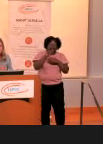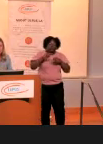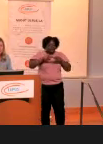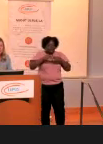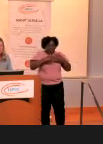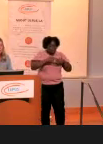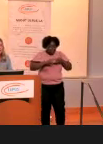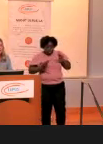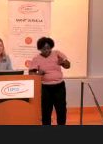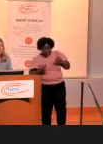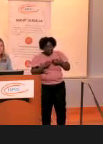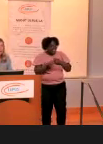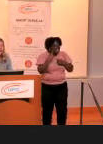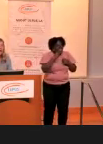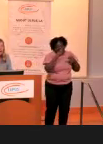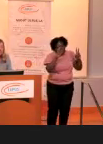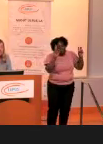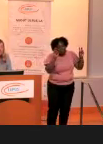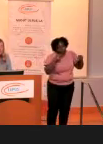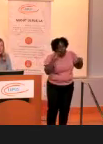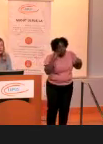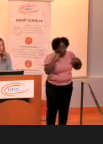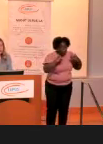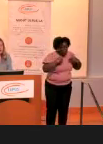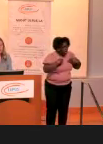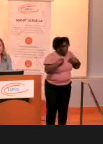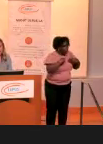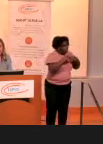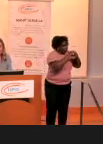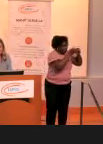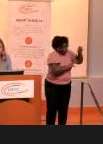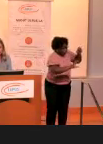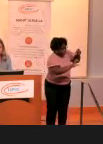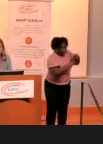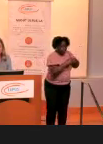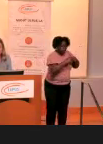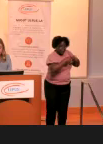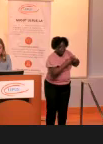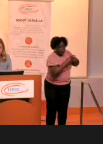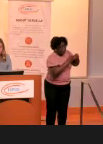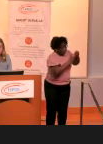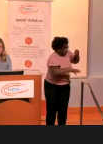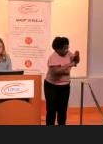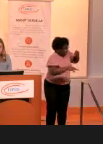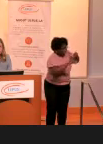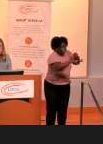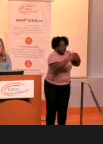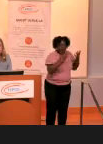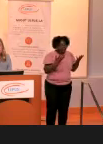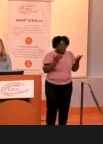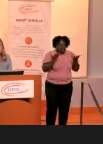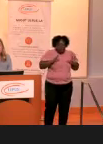down. It's kind of like a plumbing issue. High blood pressure. If you have that class 3 or class 4 on your